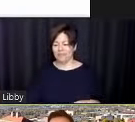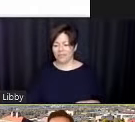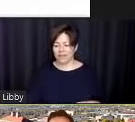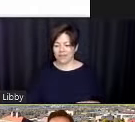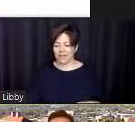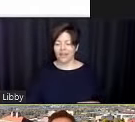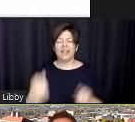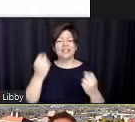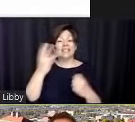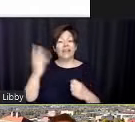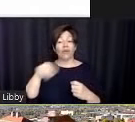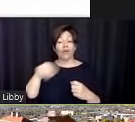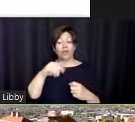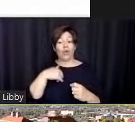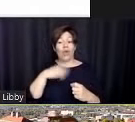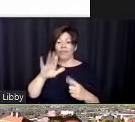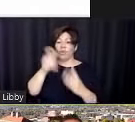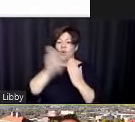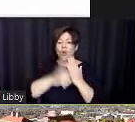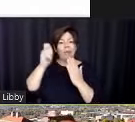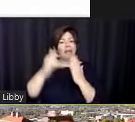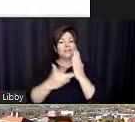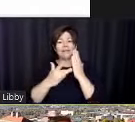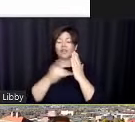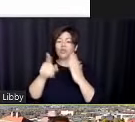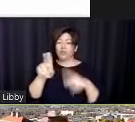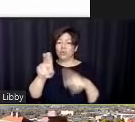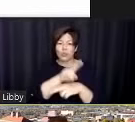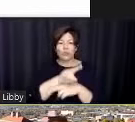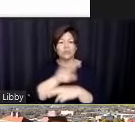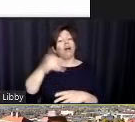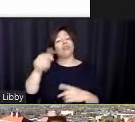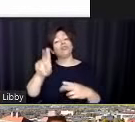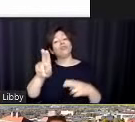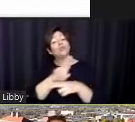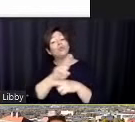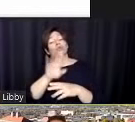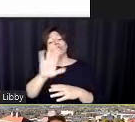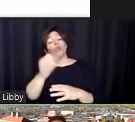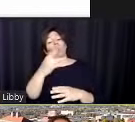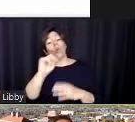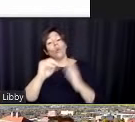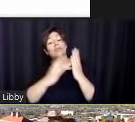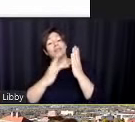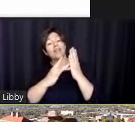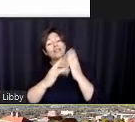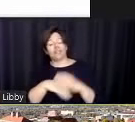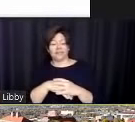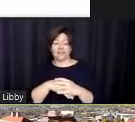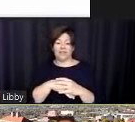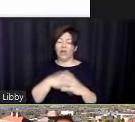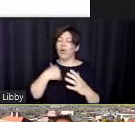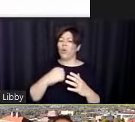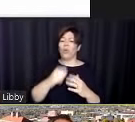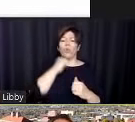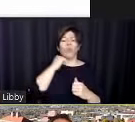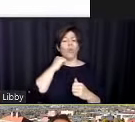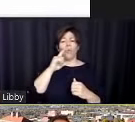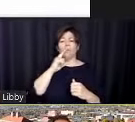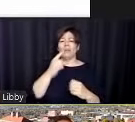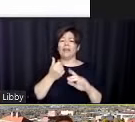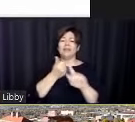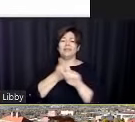your go-to technologies. Others of you are exploring newer technologies. We're not going to be